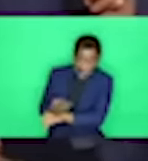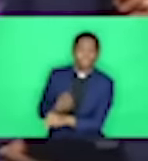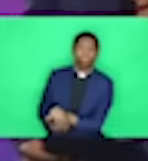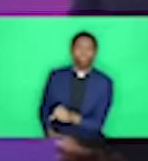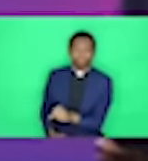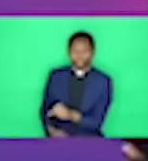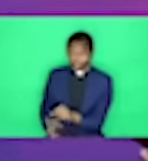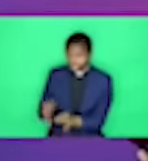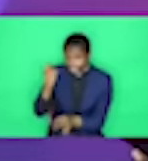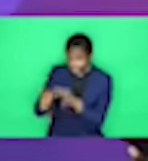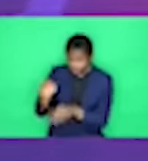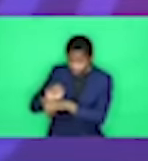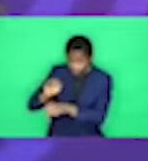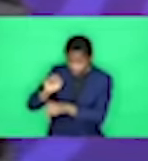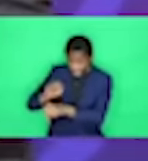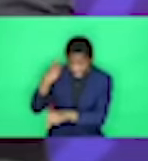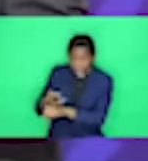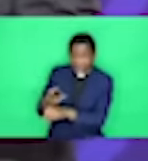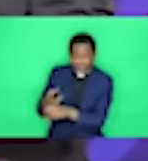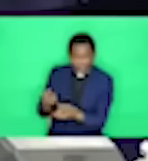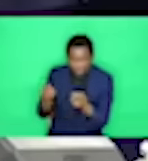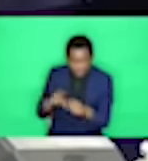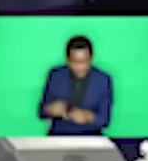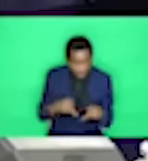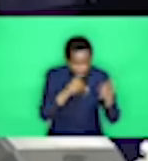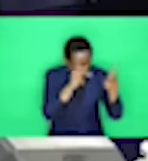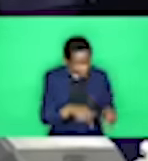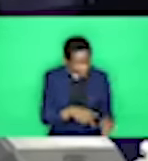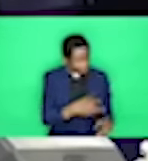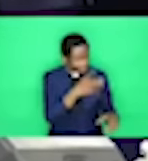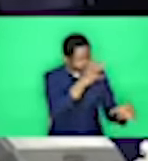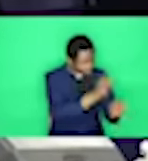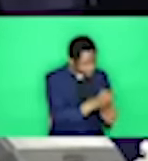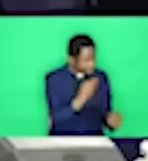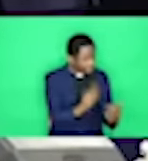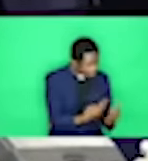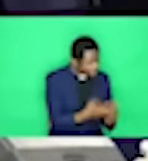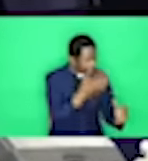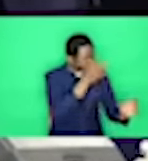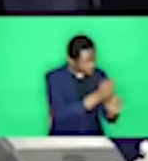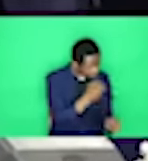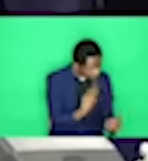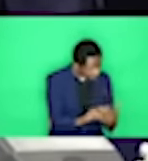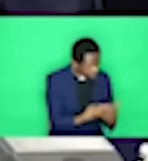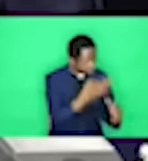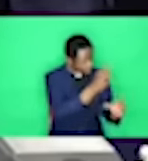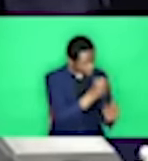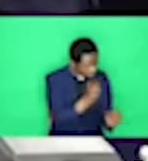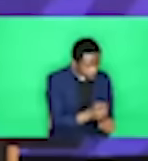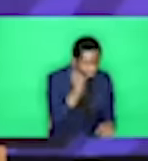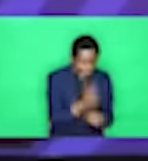So when somebody is getting money, is not applying the mind, we should challenge the